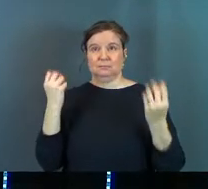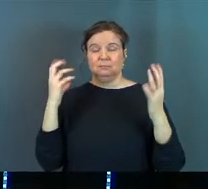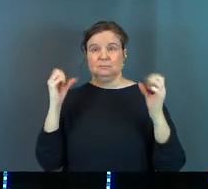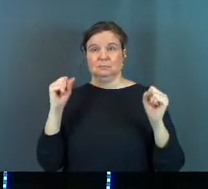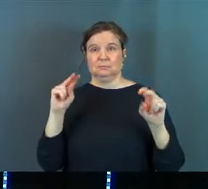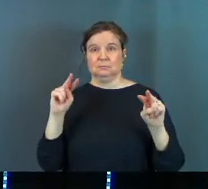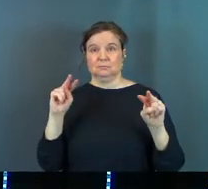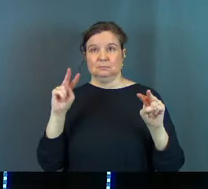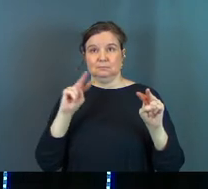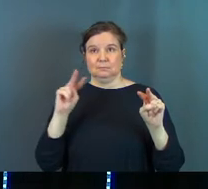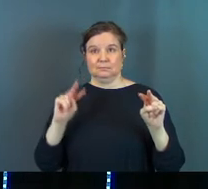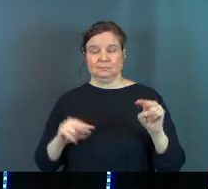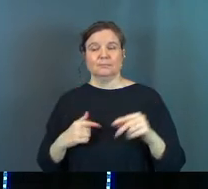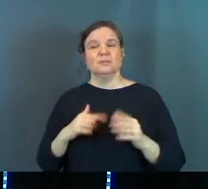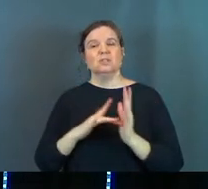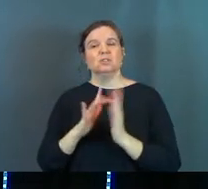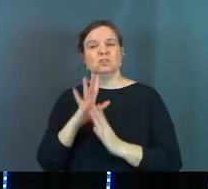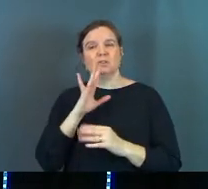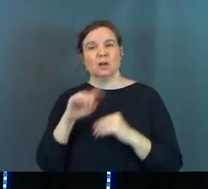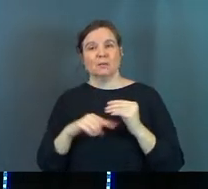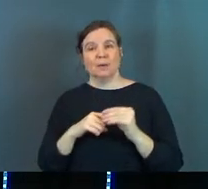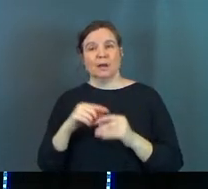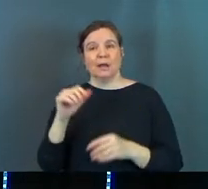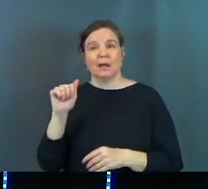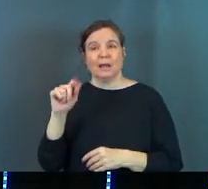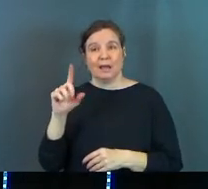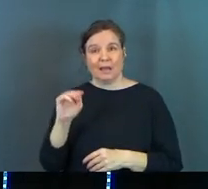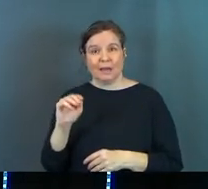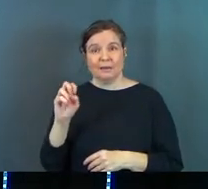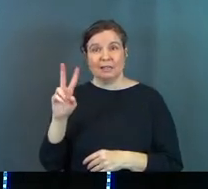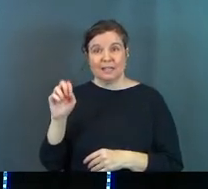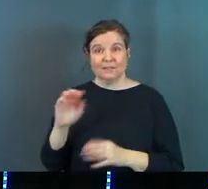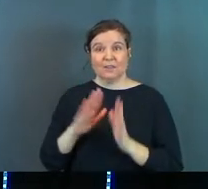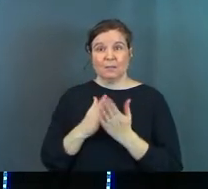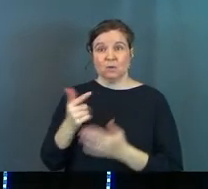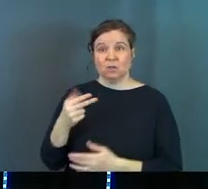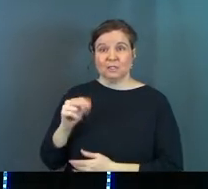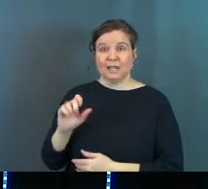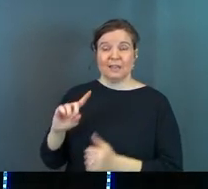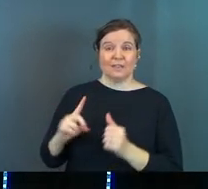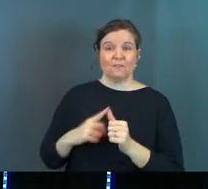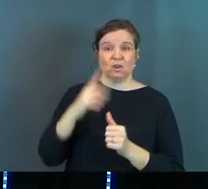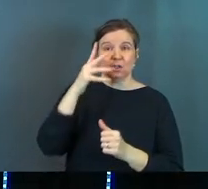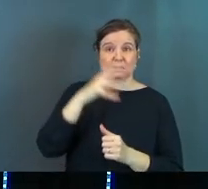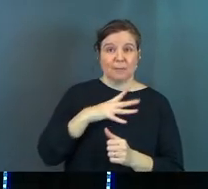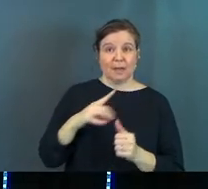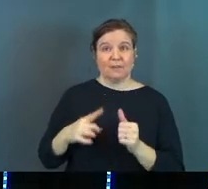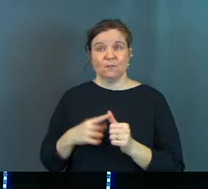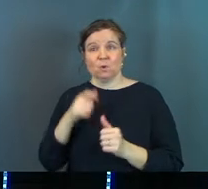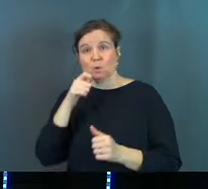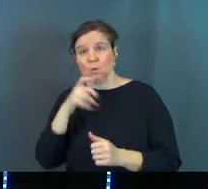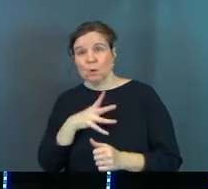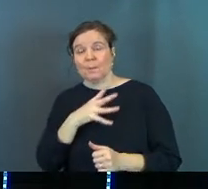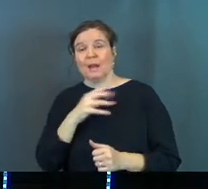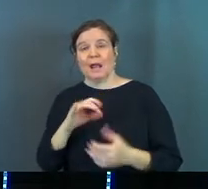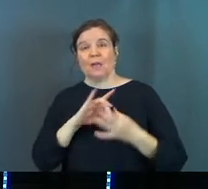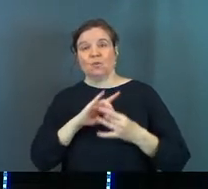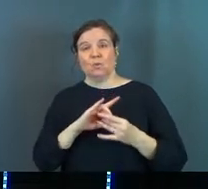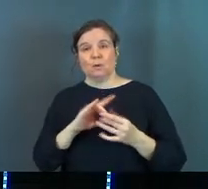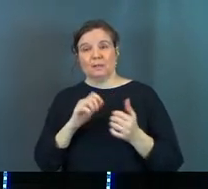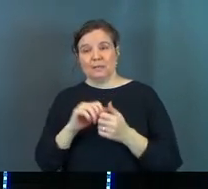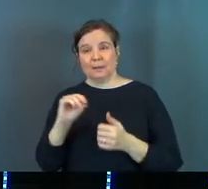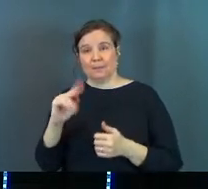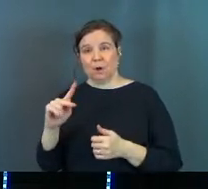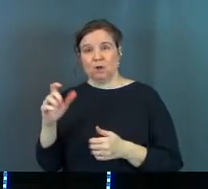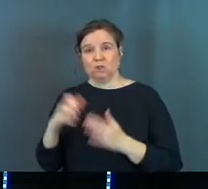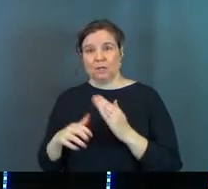it? Jesus talked about Adam and Eve in the book of Genesis as the first man and the first woman and their relationship